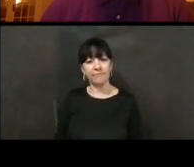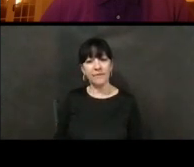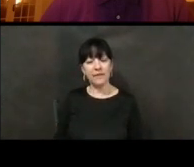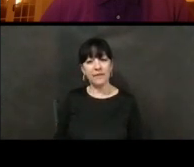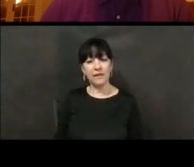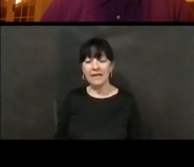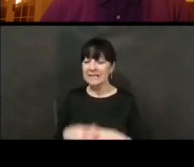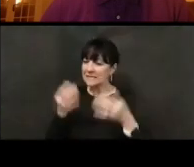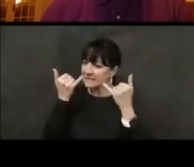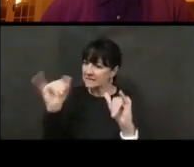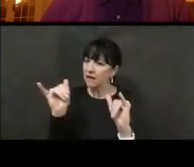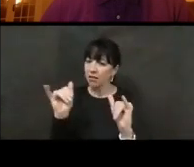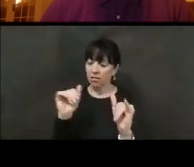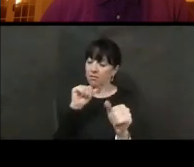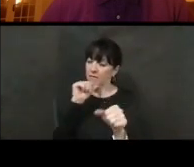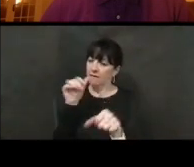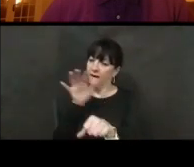still supply